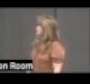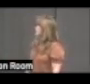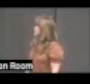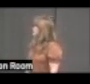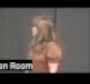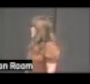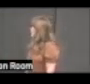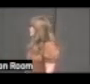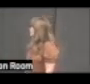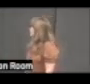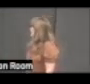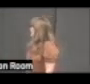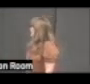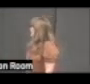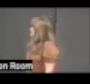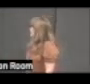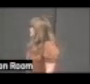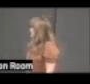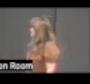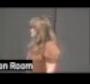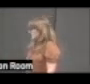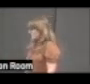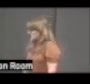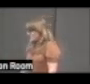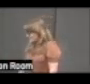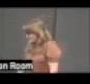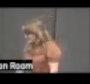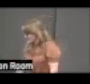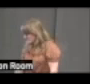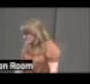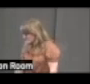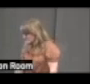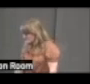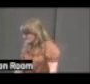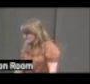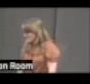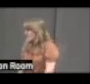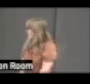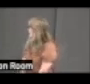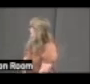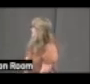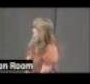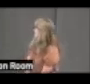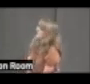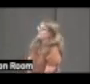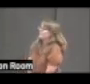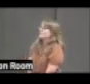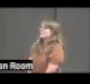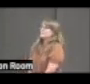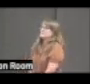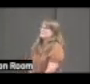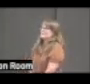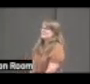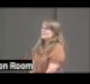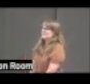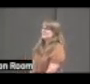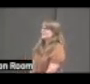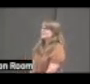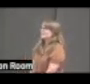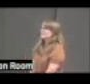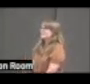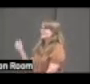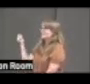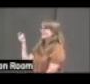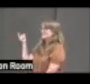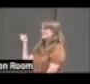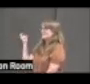cold and to the hot. So those are our future projects. Any of those of you with